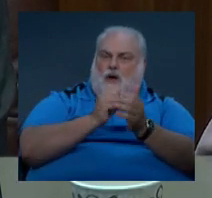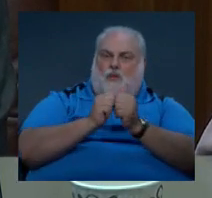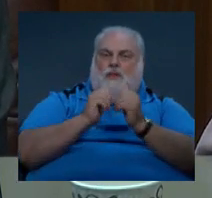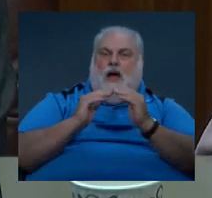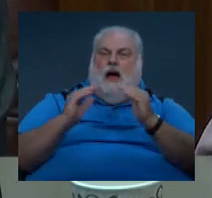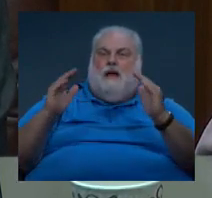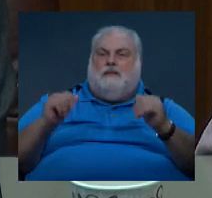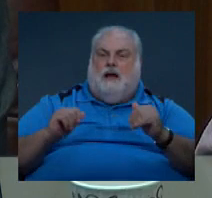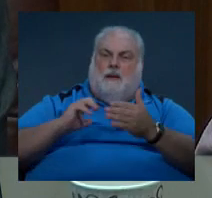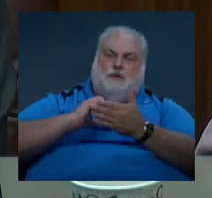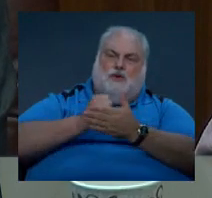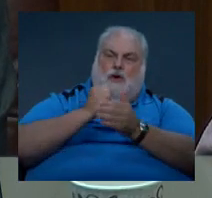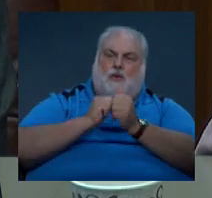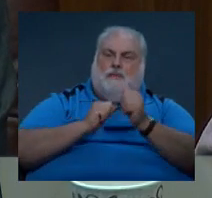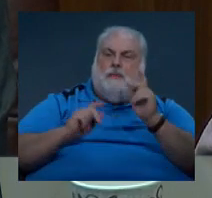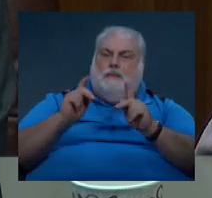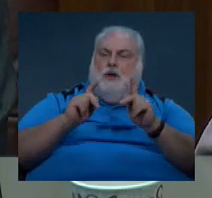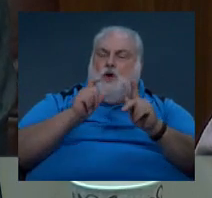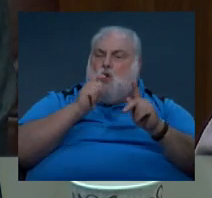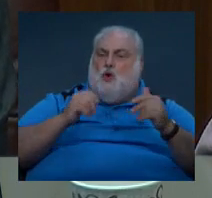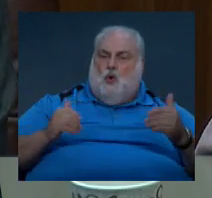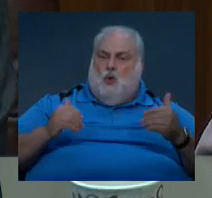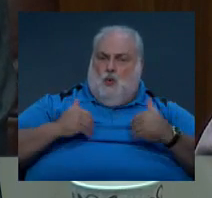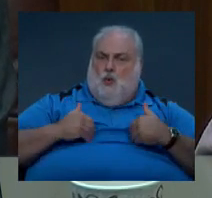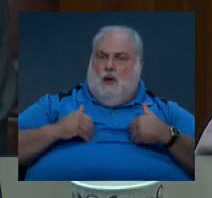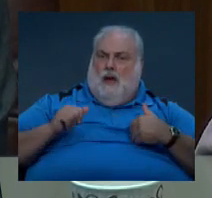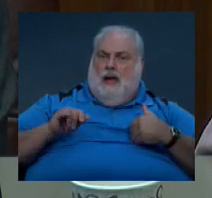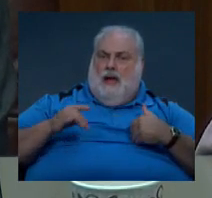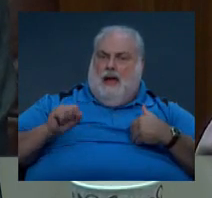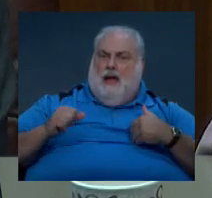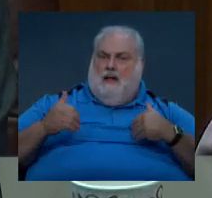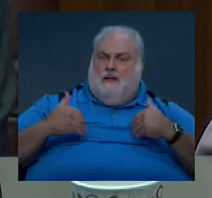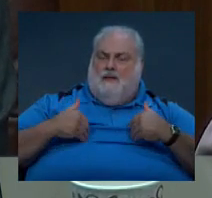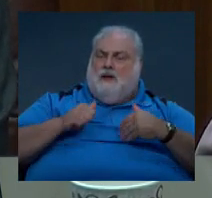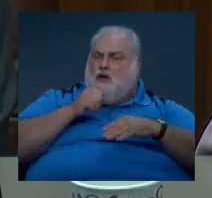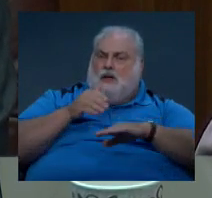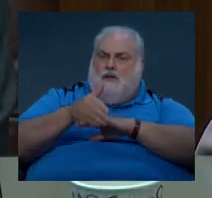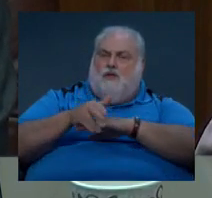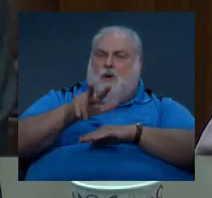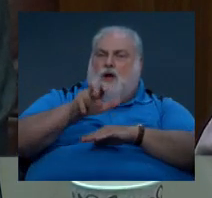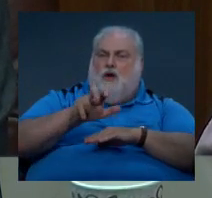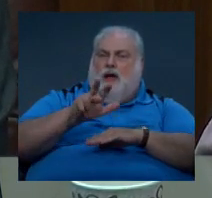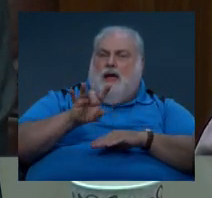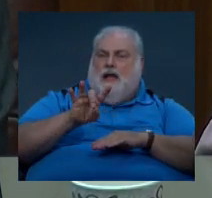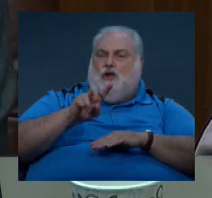housing opportunities for persons with AIDS in a total combined amount not to exceed